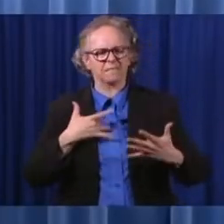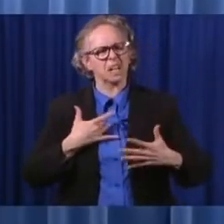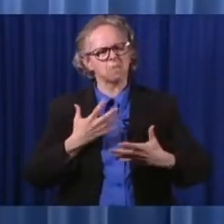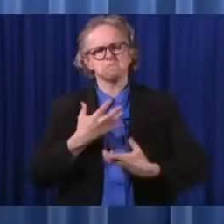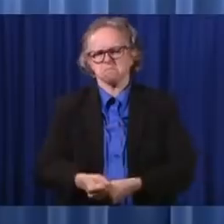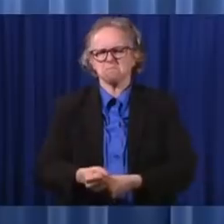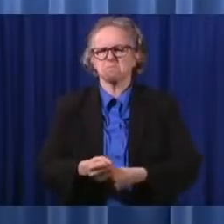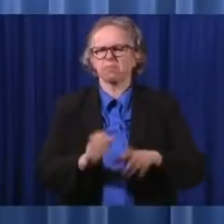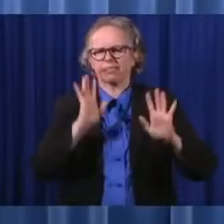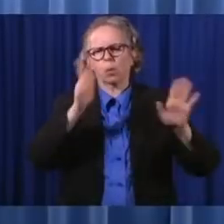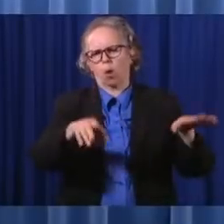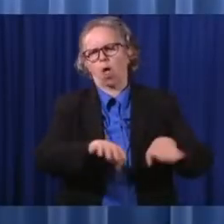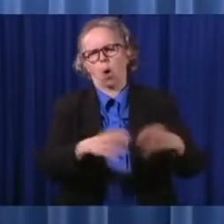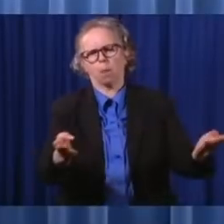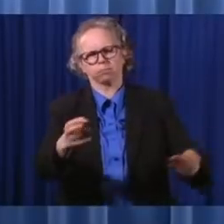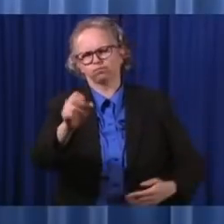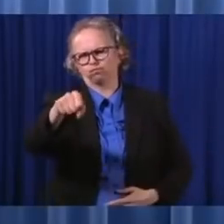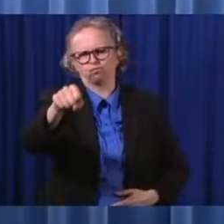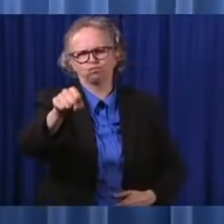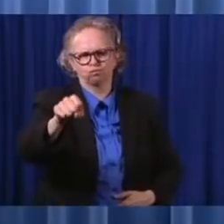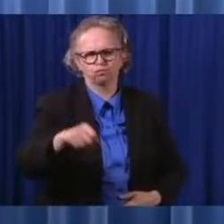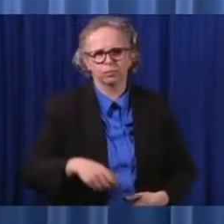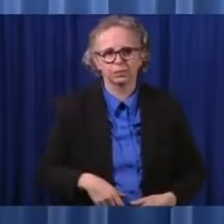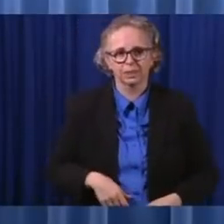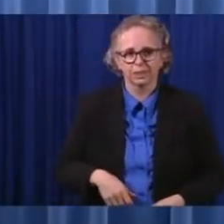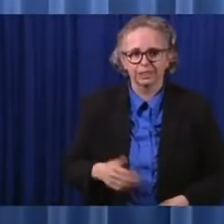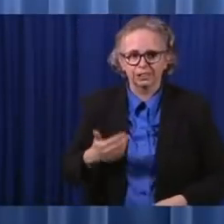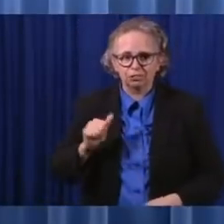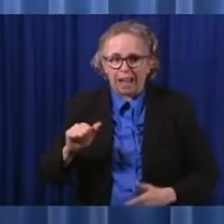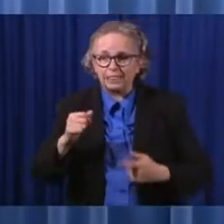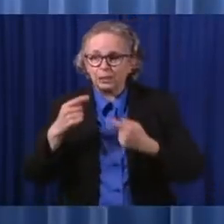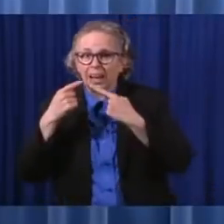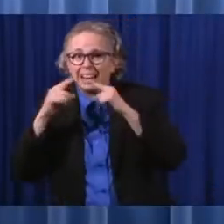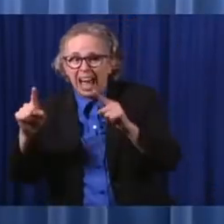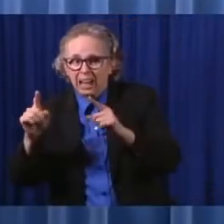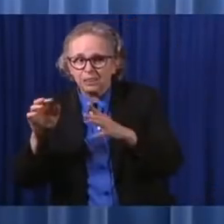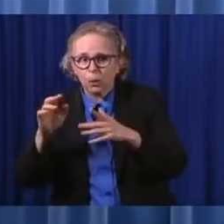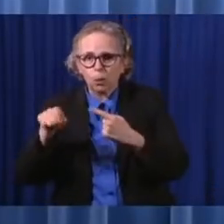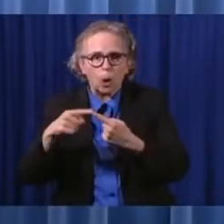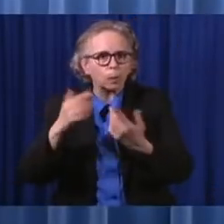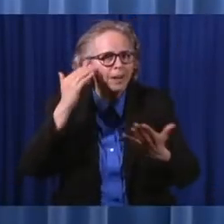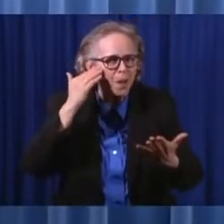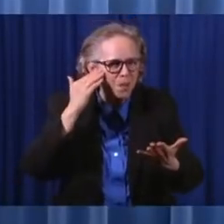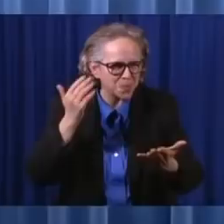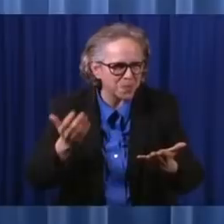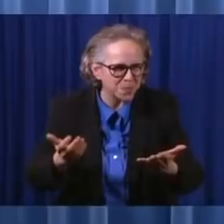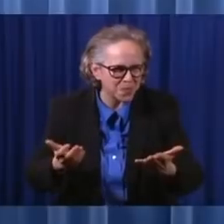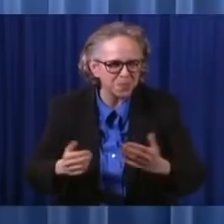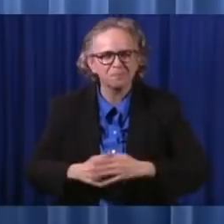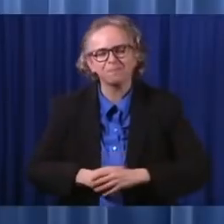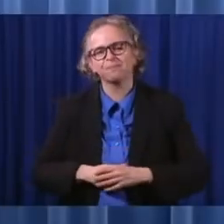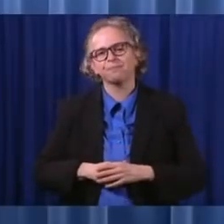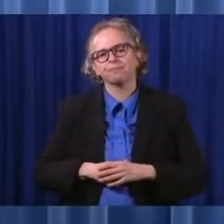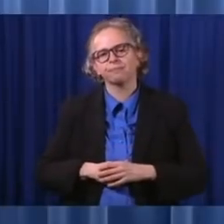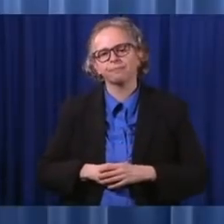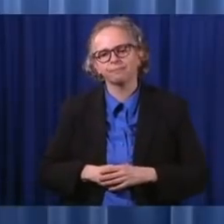them being able to do it. We just try to announce this when we get it, when we know that these can in fact take place.